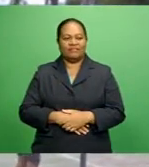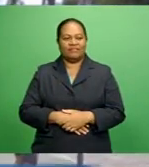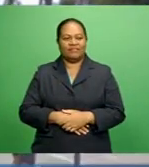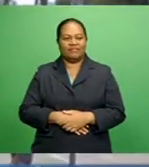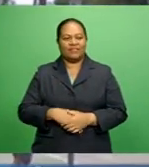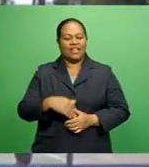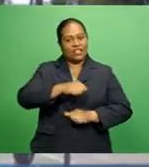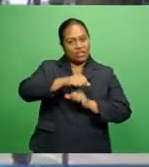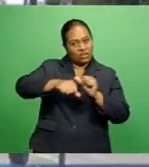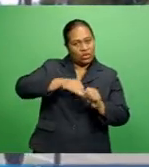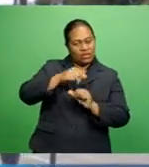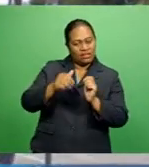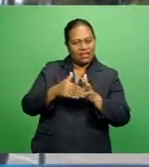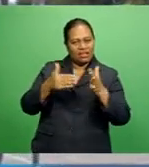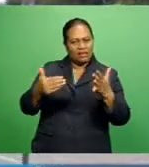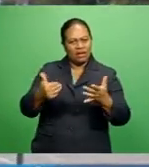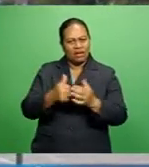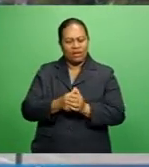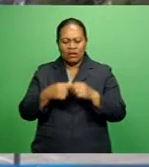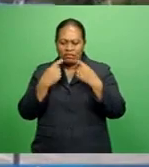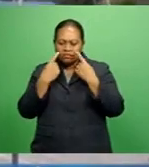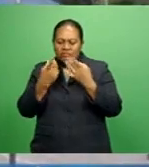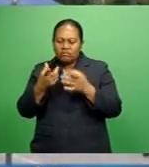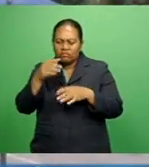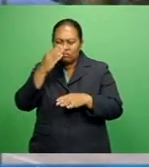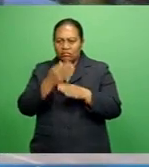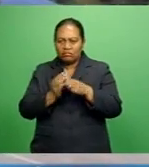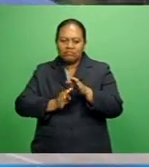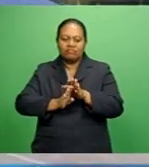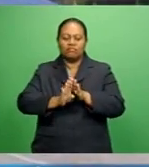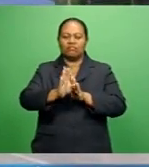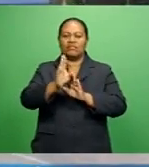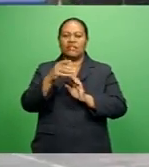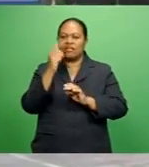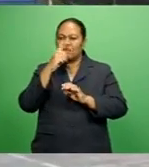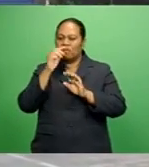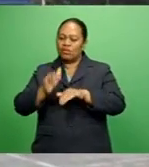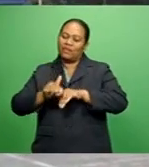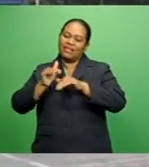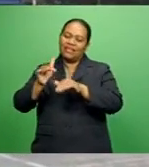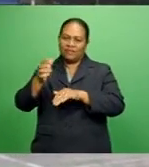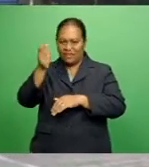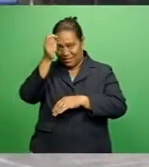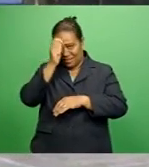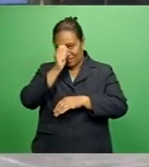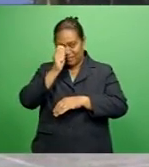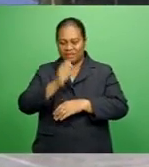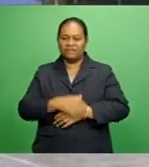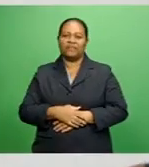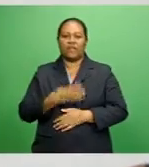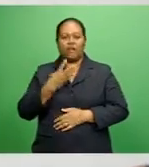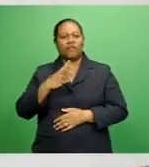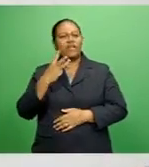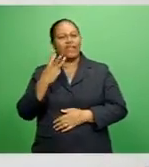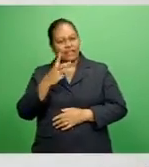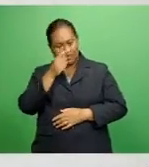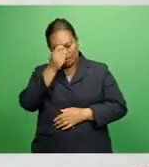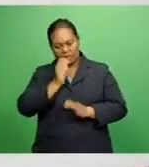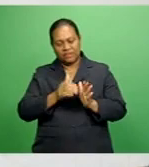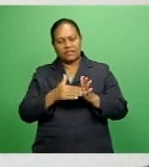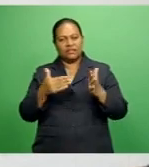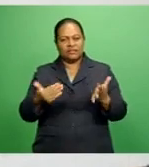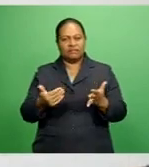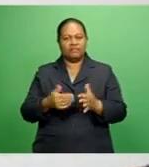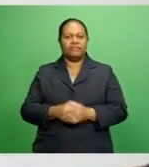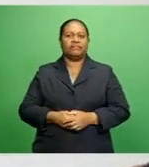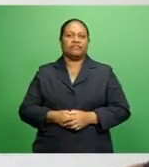The association has seen a drastic increase in the number of participating clubs. 43 clubs, so we have